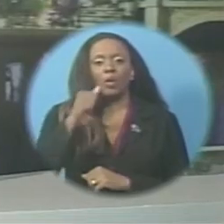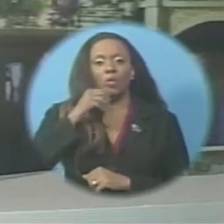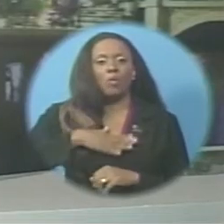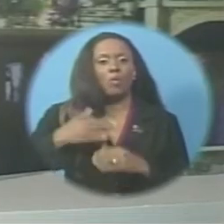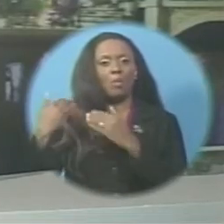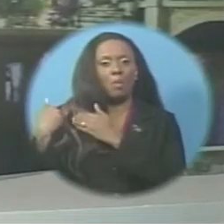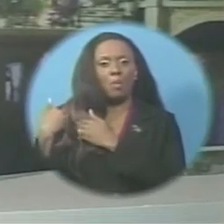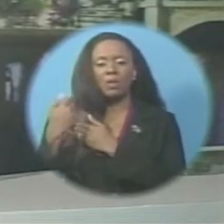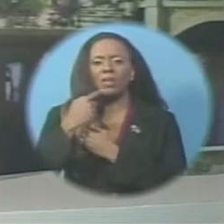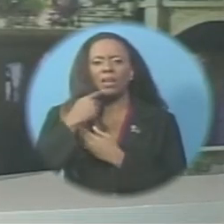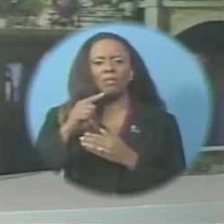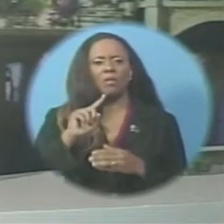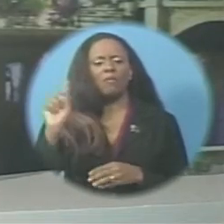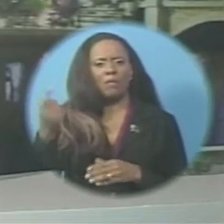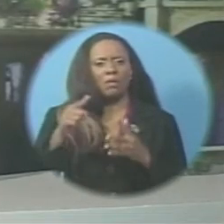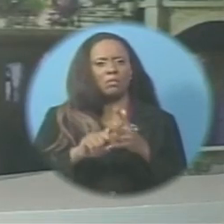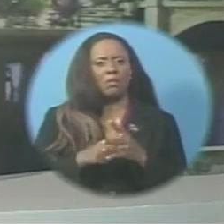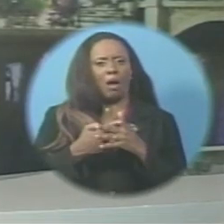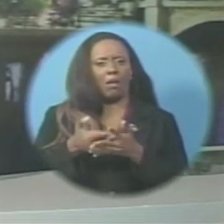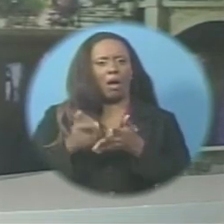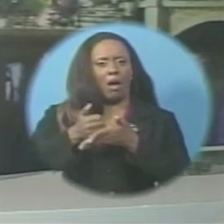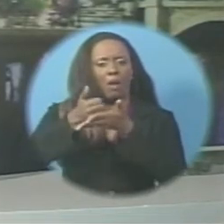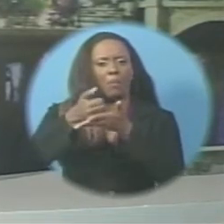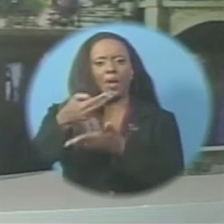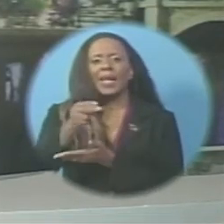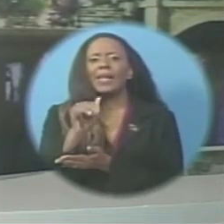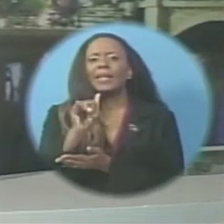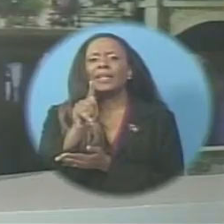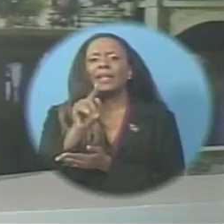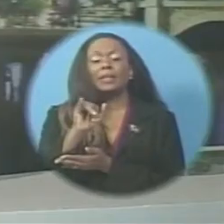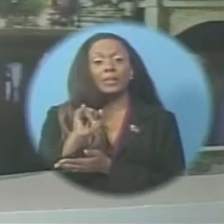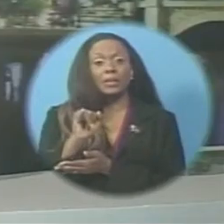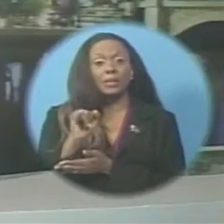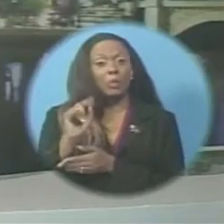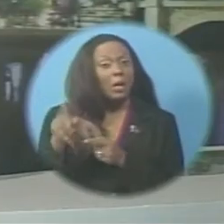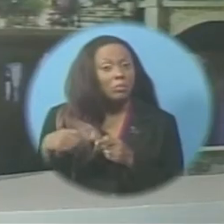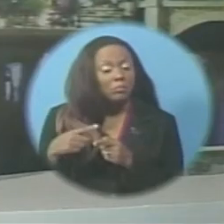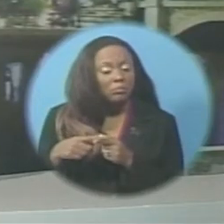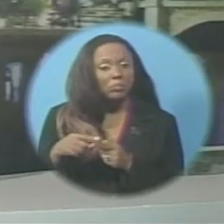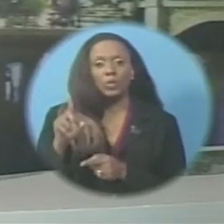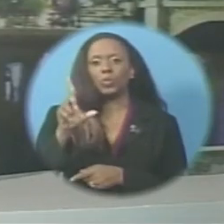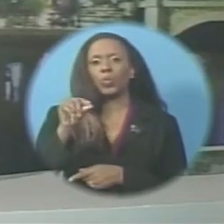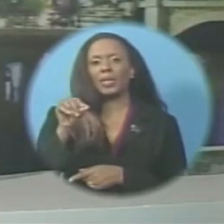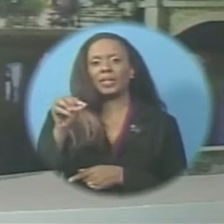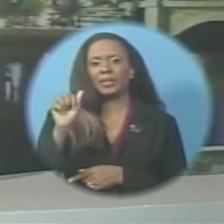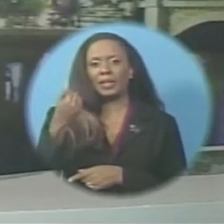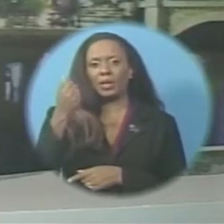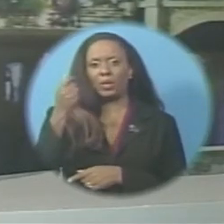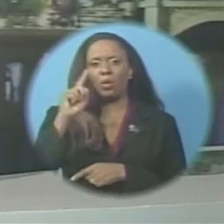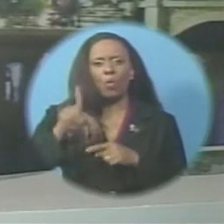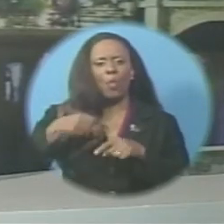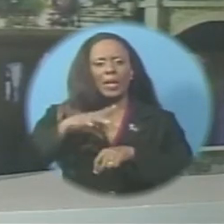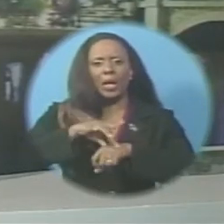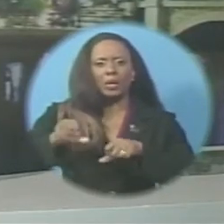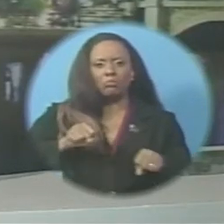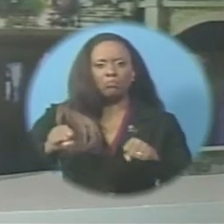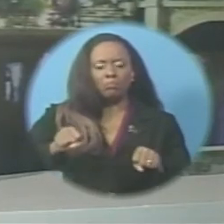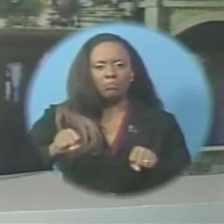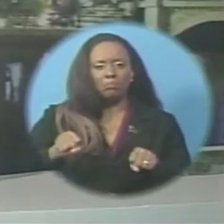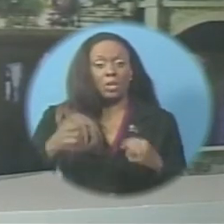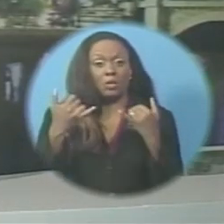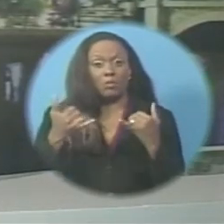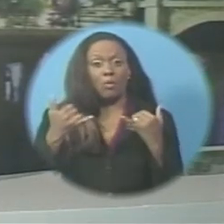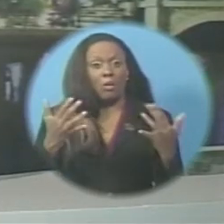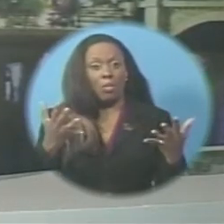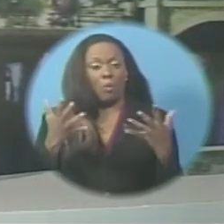of the devastating earthquake in 2010. She says this time around, rather than focusing on relief supplies, the Trust wants to help